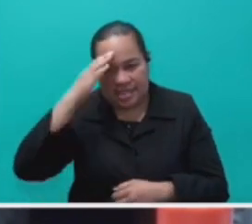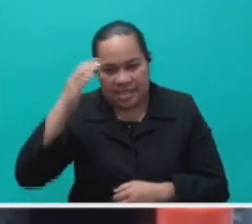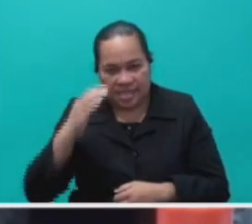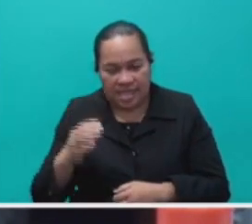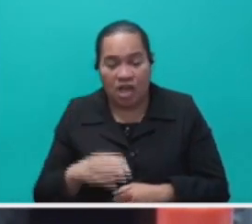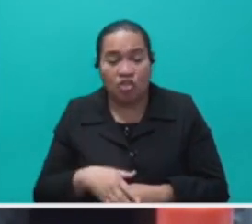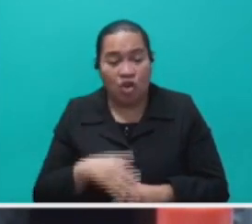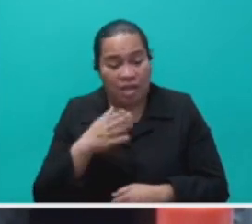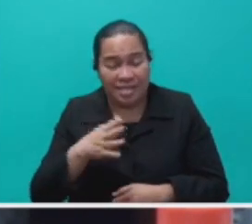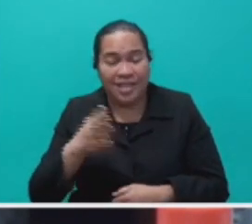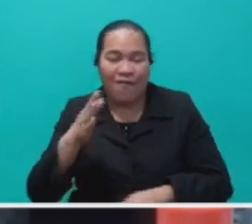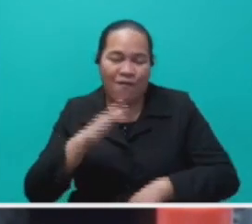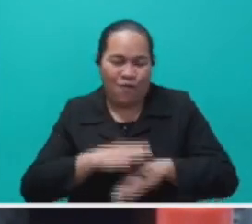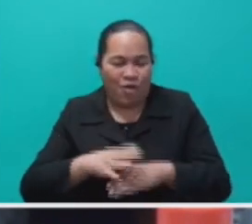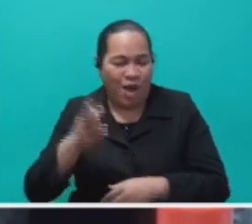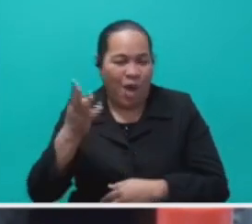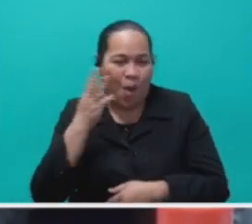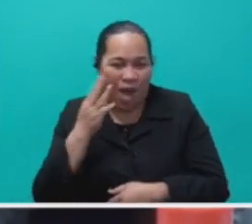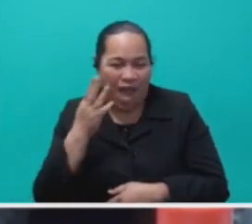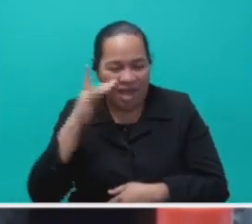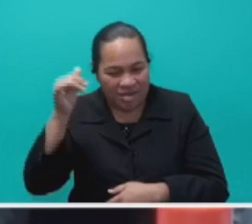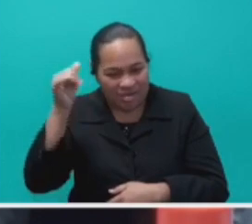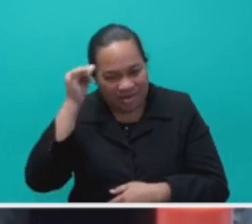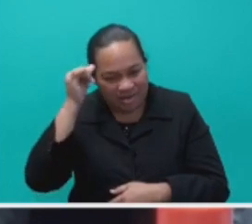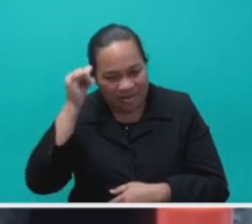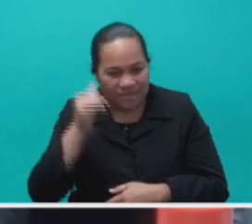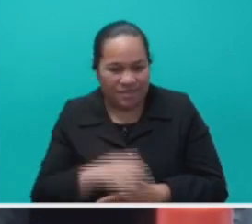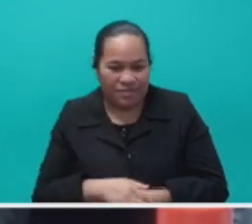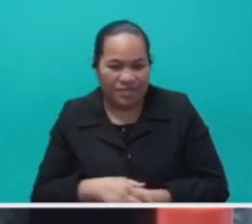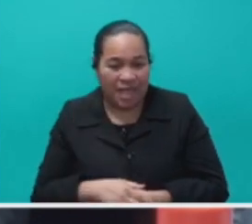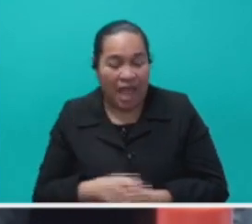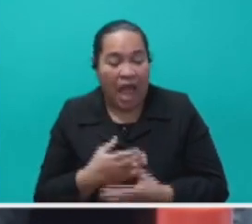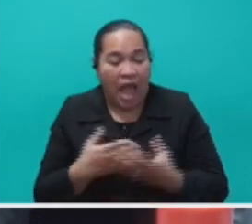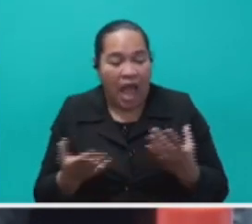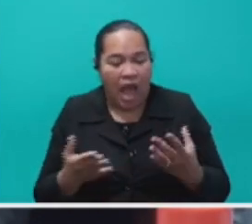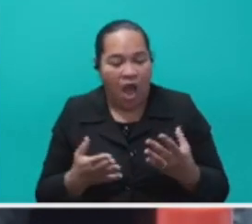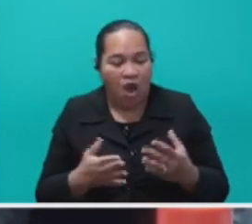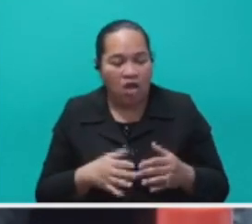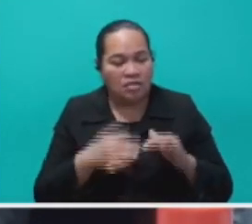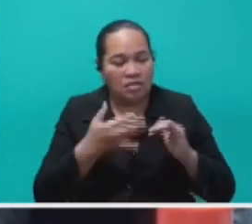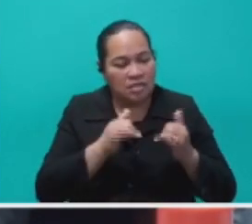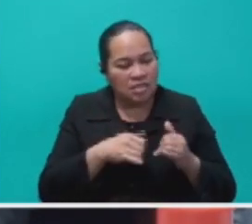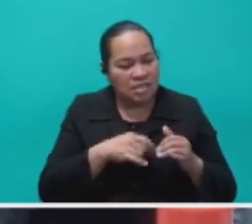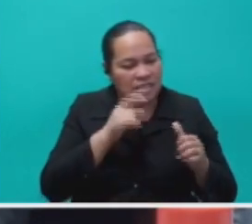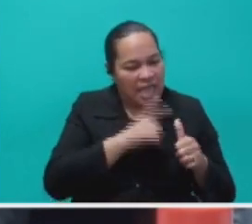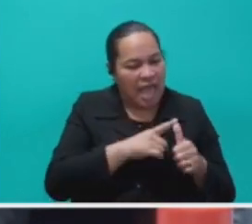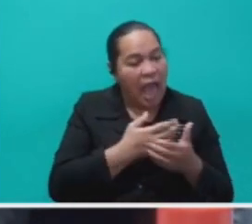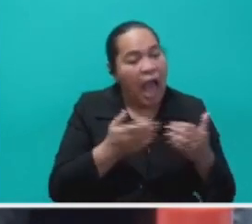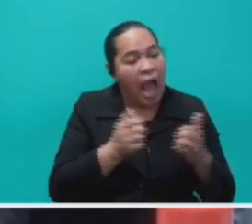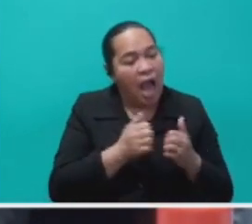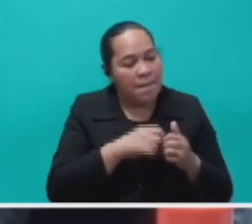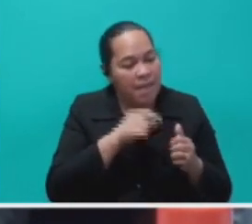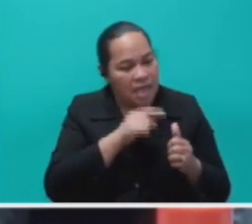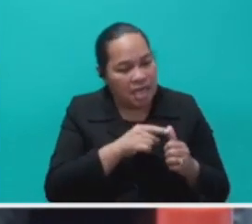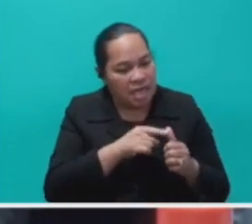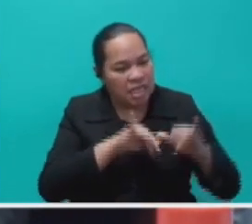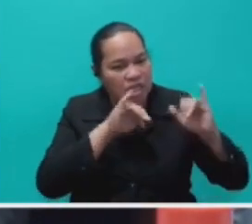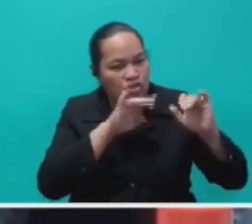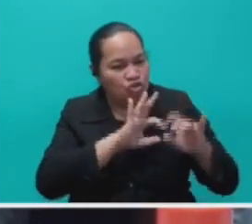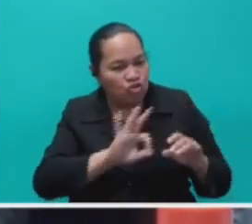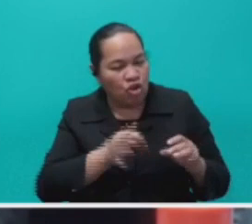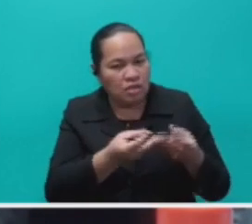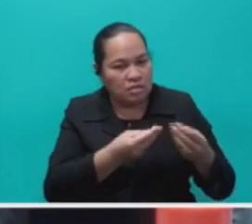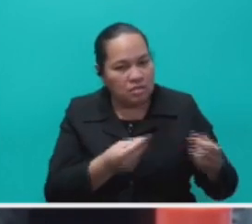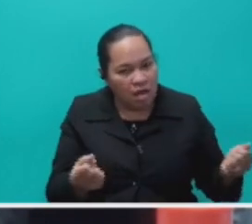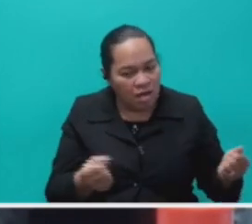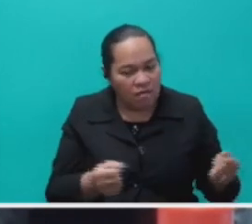So he is fully aware how Justice A has how many pending matters, the length of those matters, and some